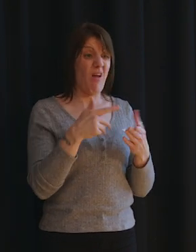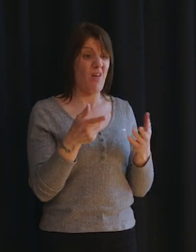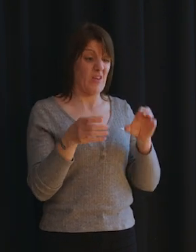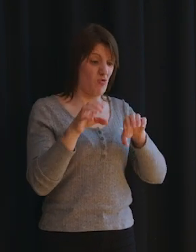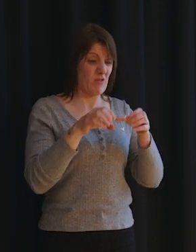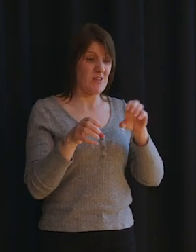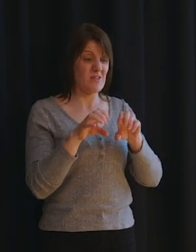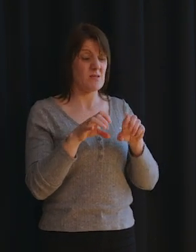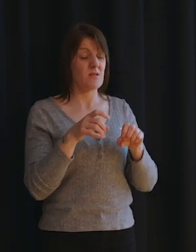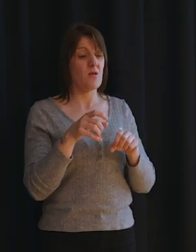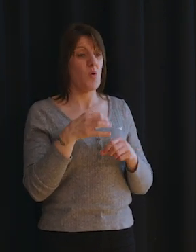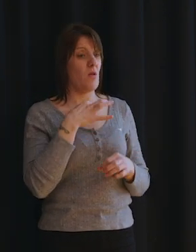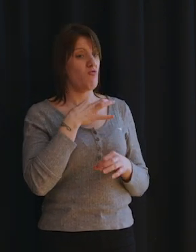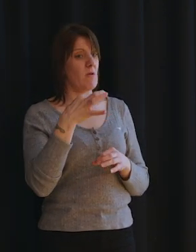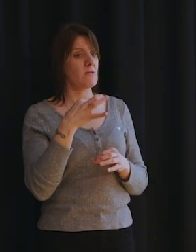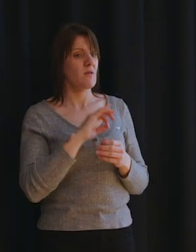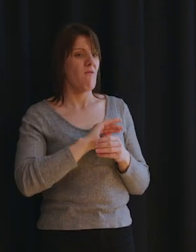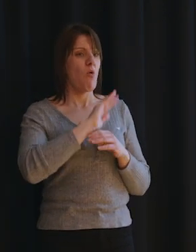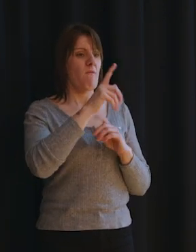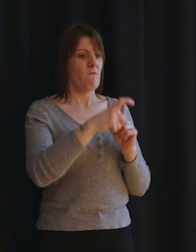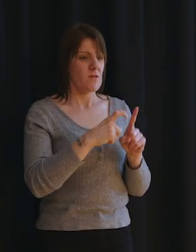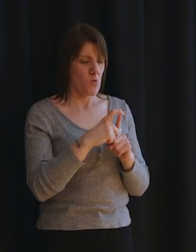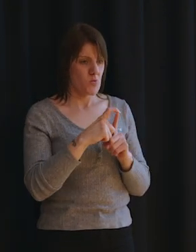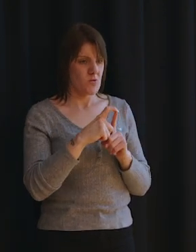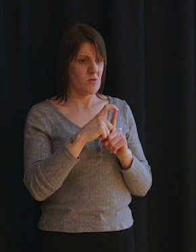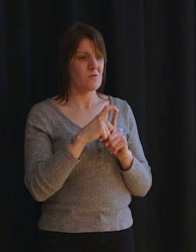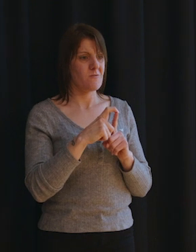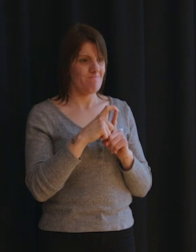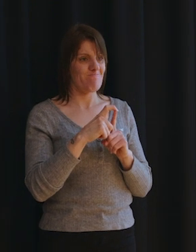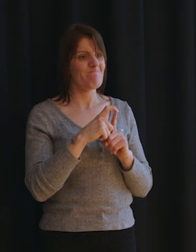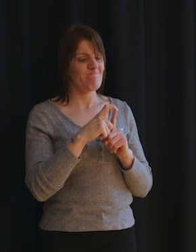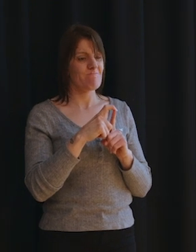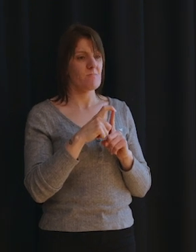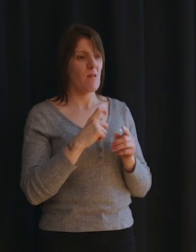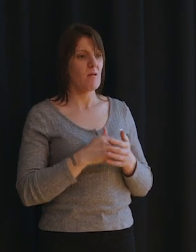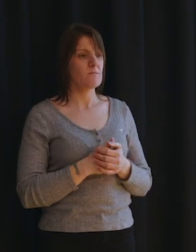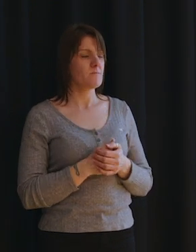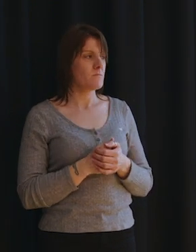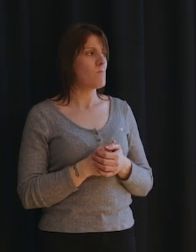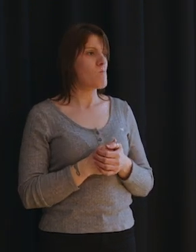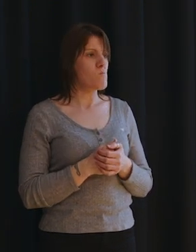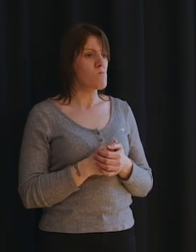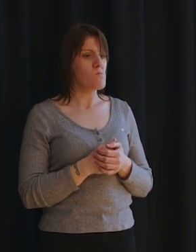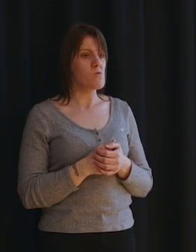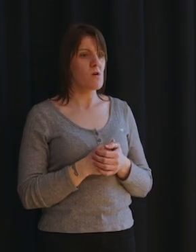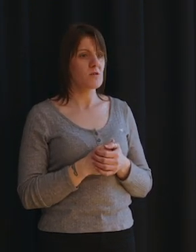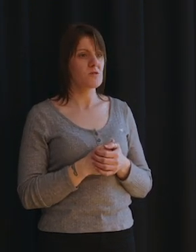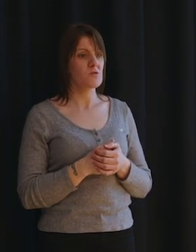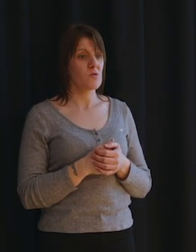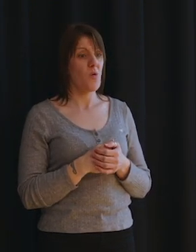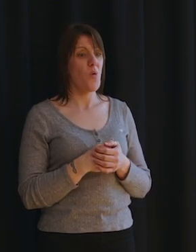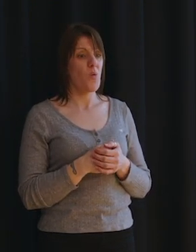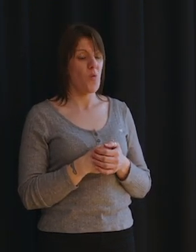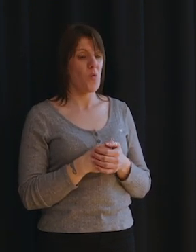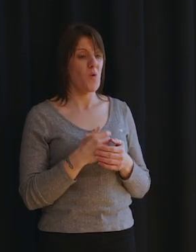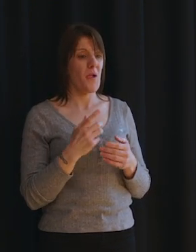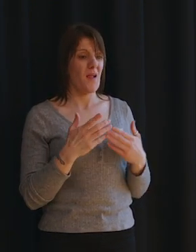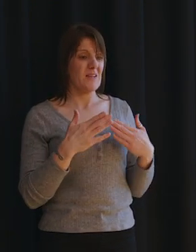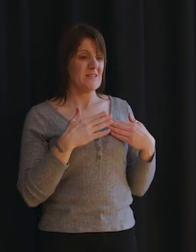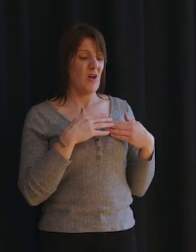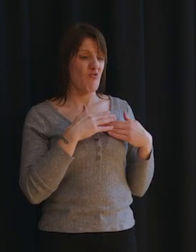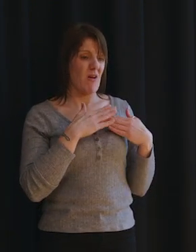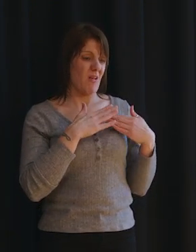of overdose are there as well. So things, if it goes beyond that, there's potential kind of irregular heart beat